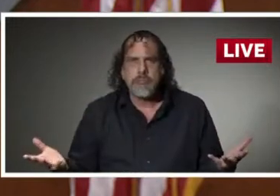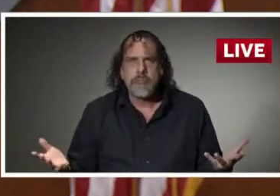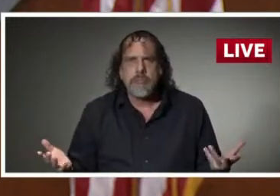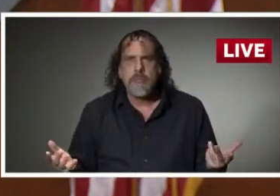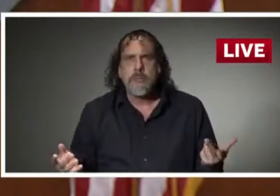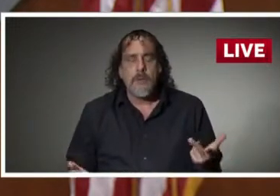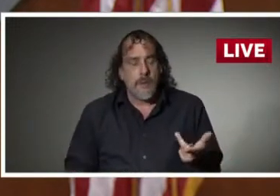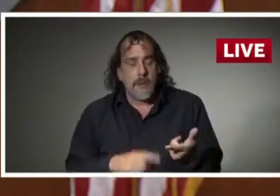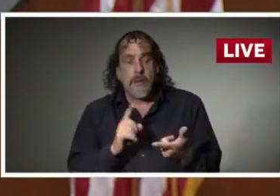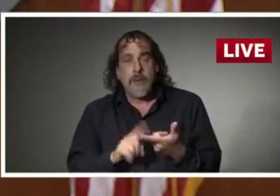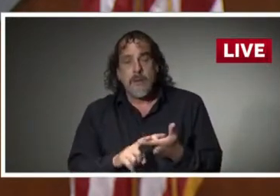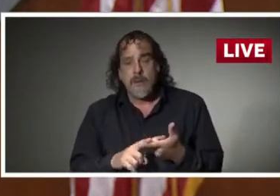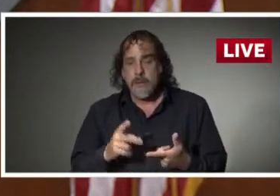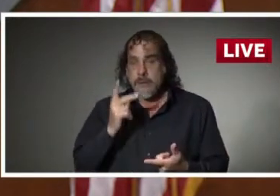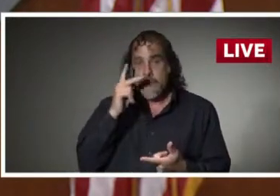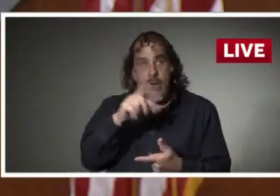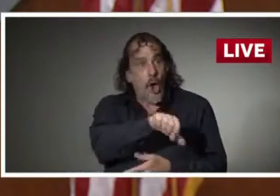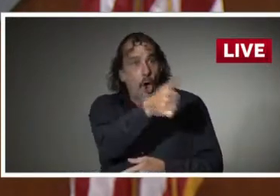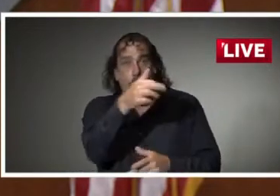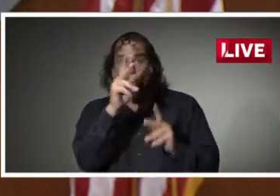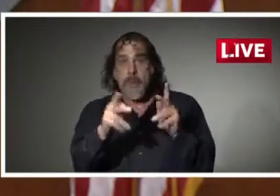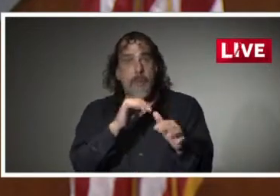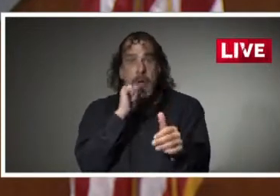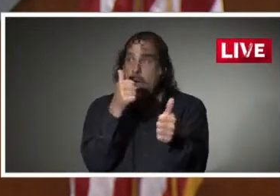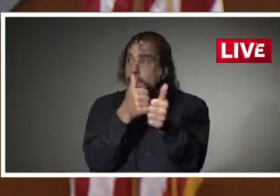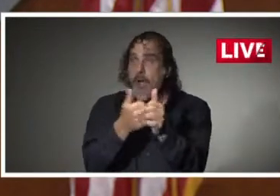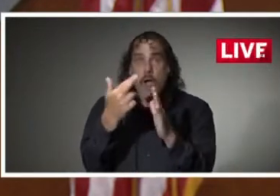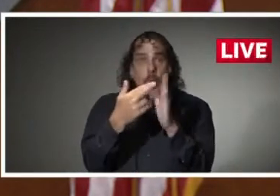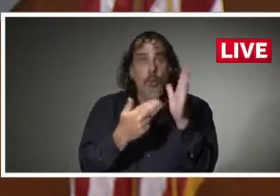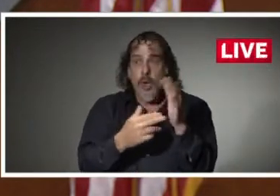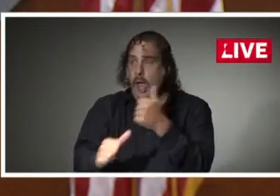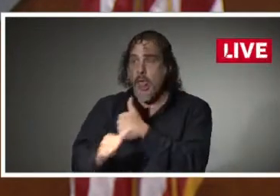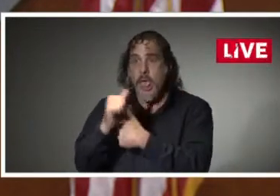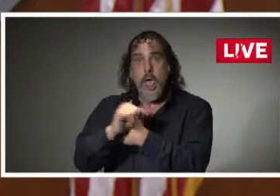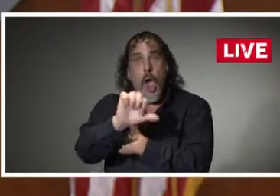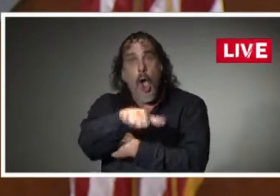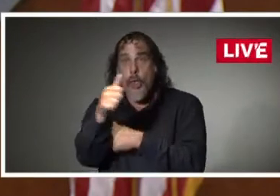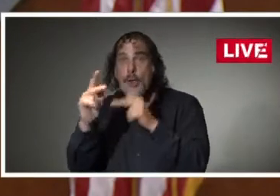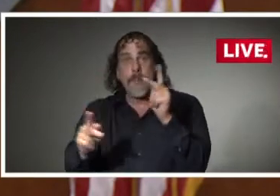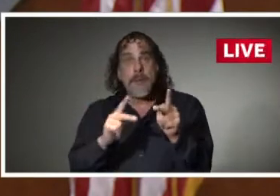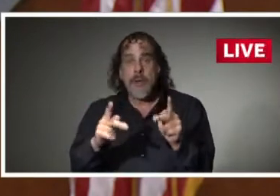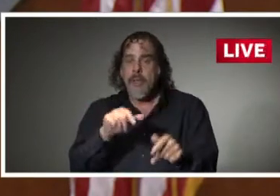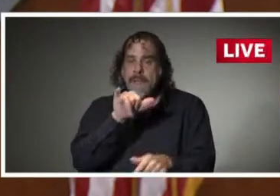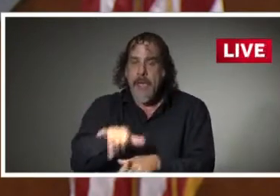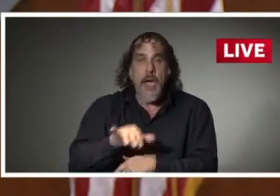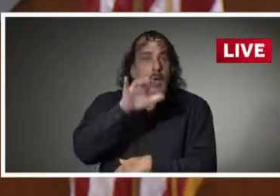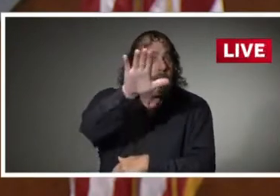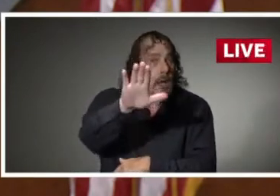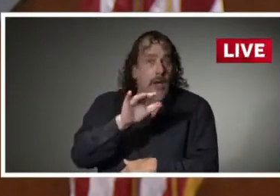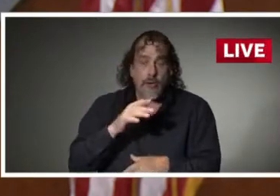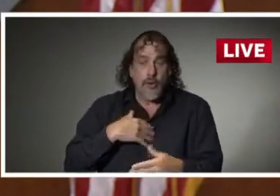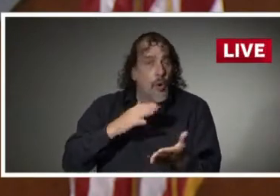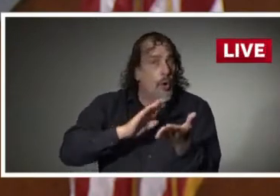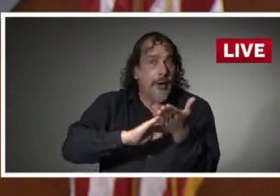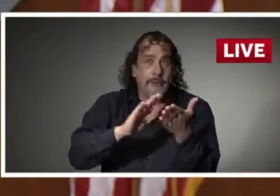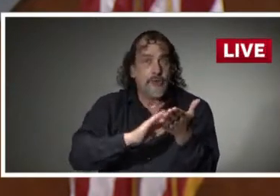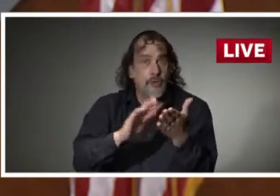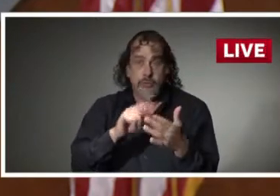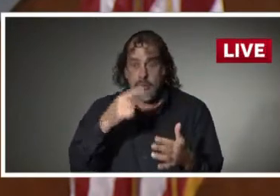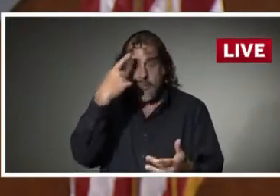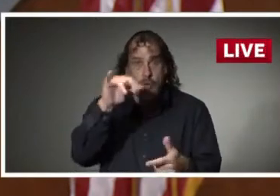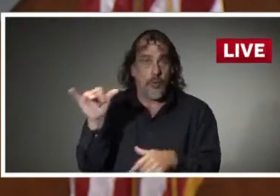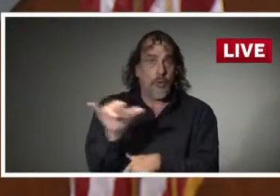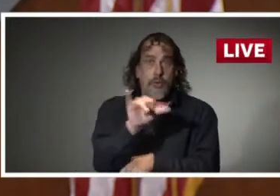Seeing others break the rules and put their friends' lives at risk is not a reason nor an excuse for